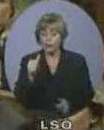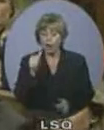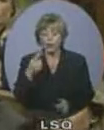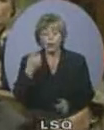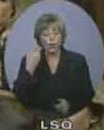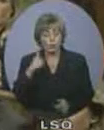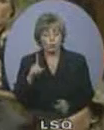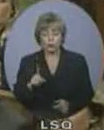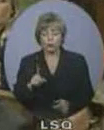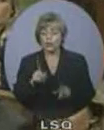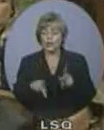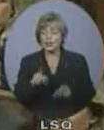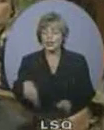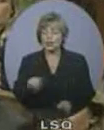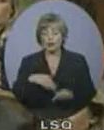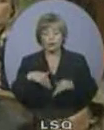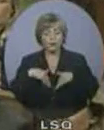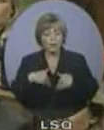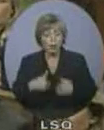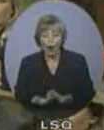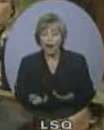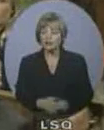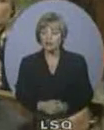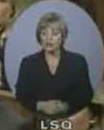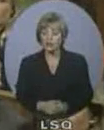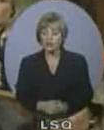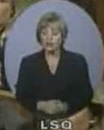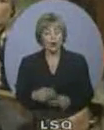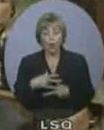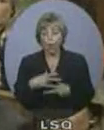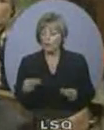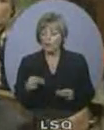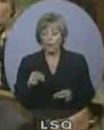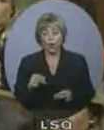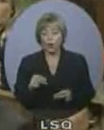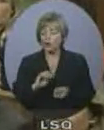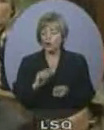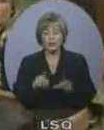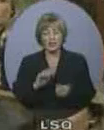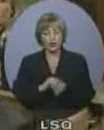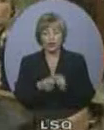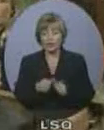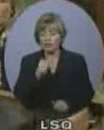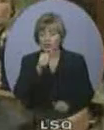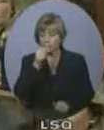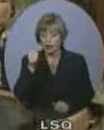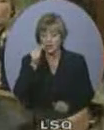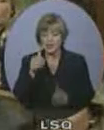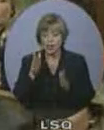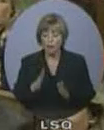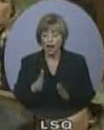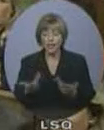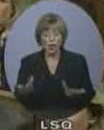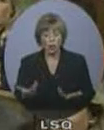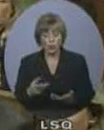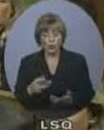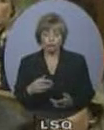the Liberals obviously have a different approach, Mr. Speaker. Again, this is why I always say, Mr. Speaker, when it comes to standing up